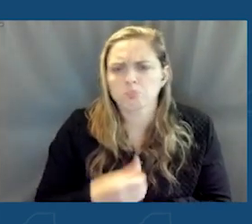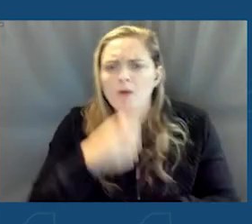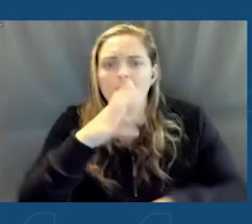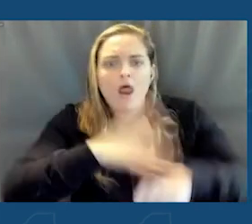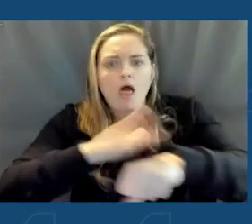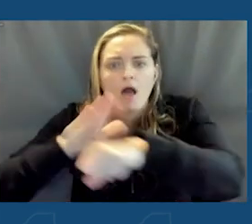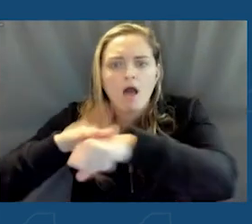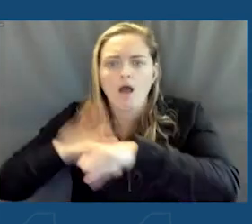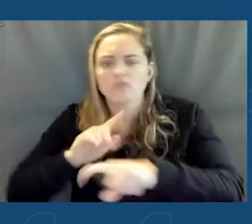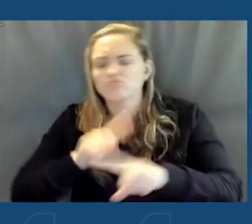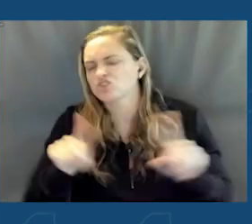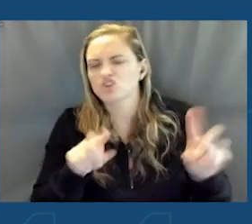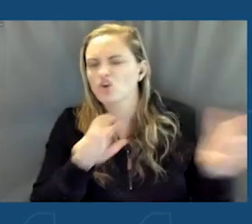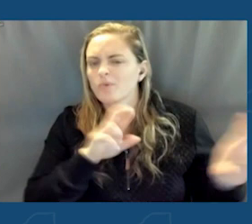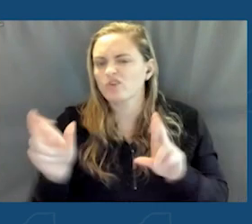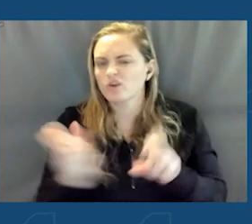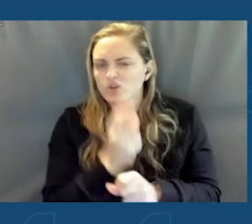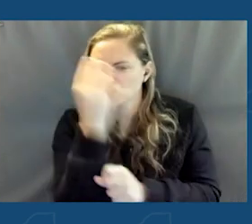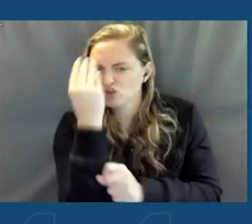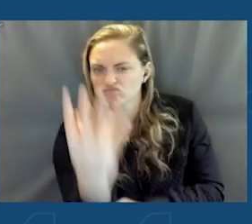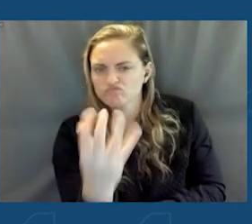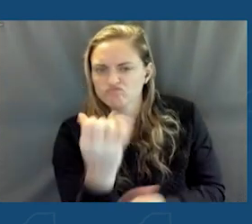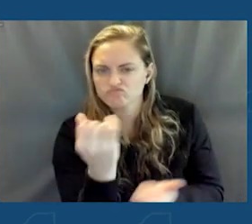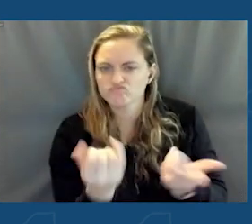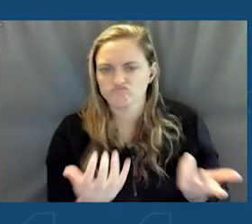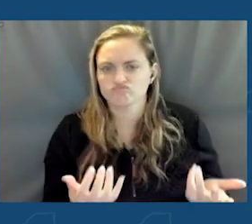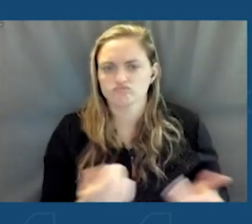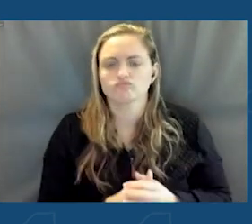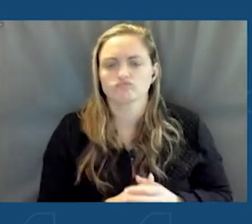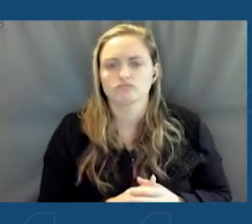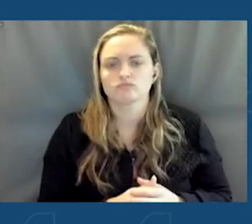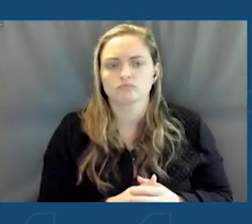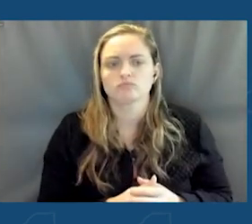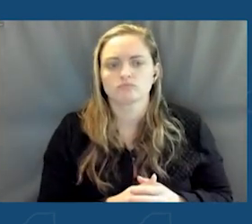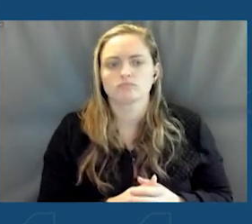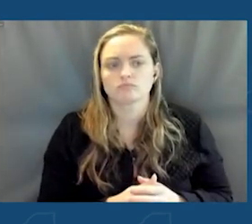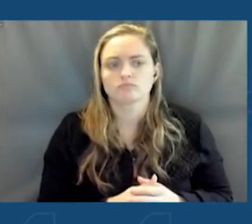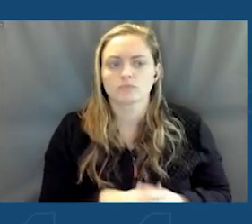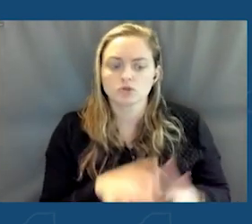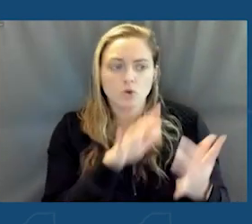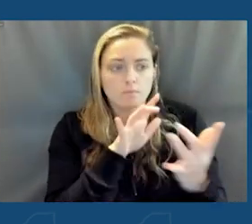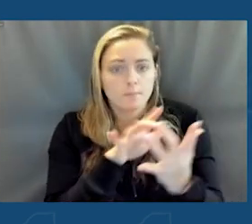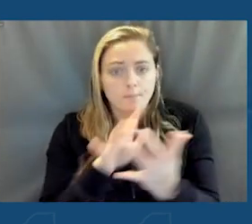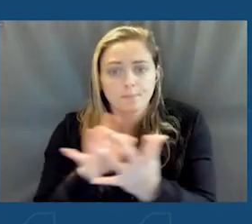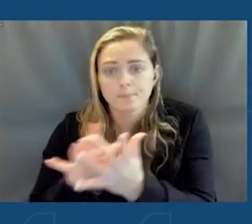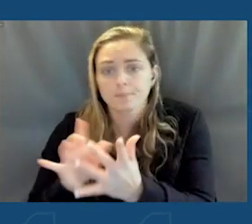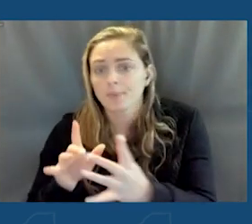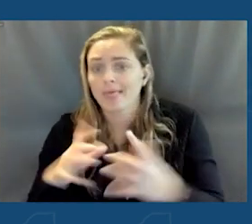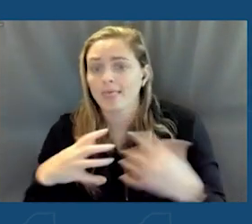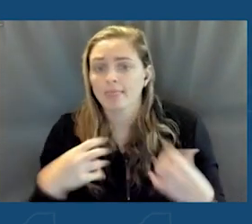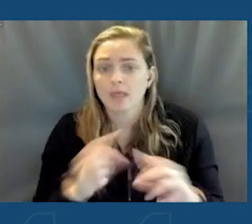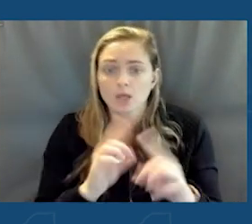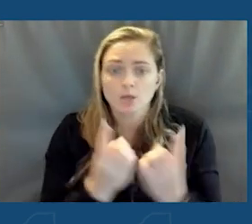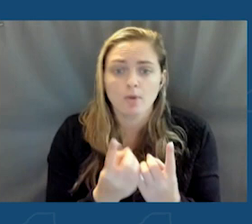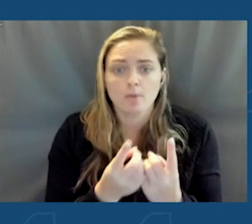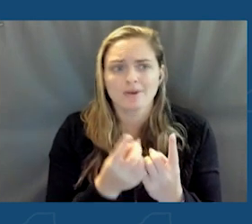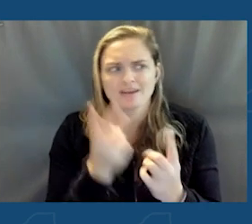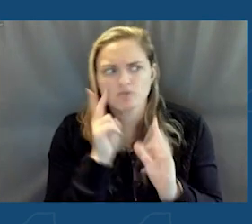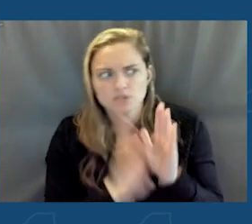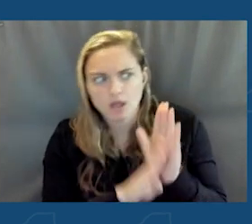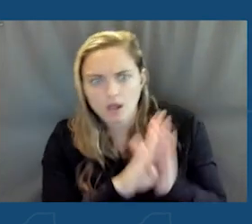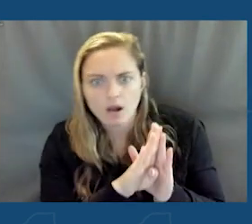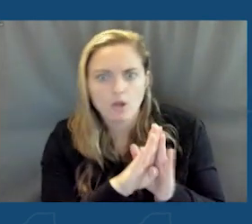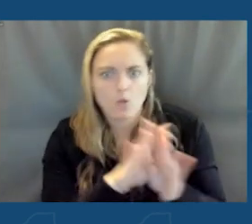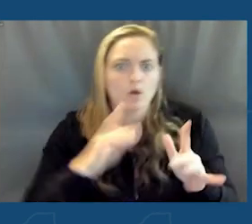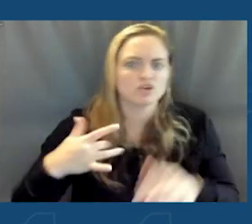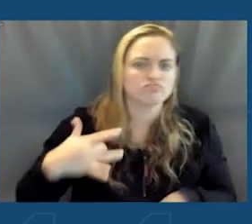here. And so we're going to stay in touch with our local health departments constantly to see if they're seeing any spikes or any trends that we should be aware of, and we'll keep